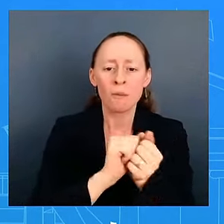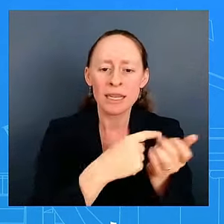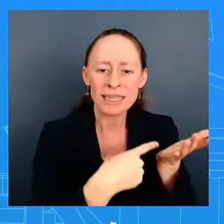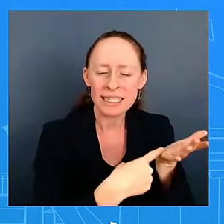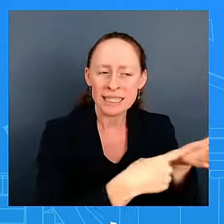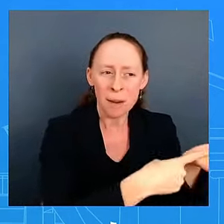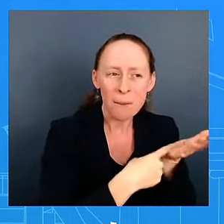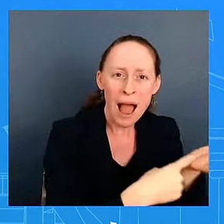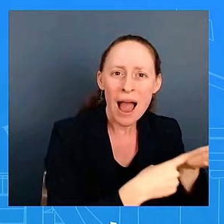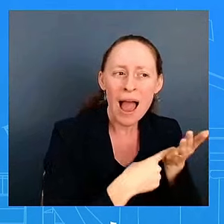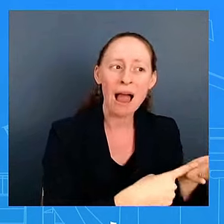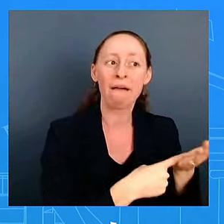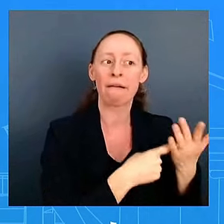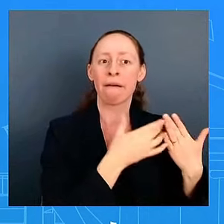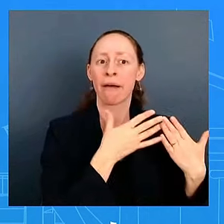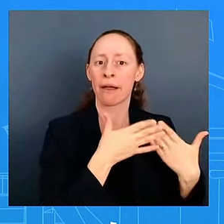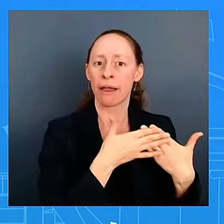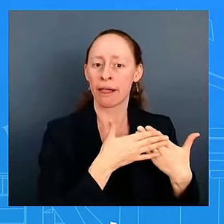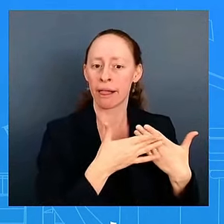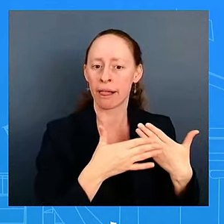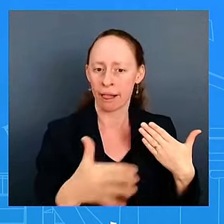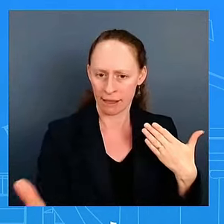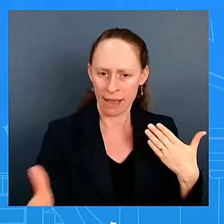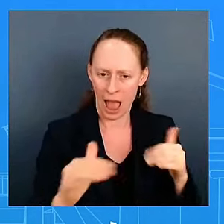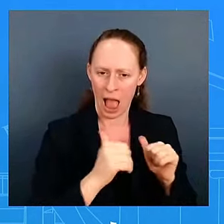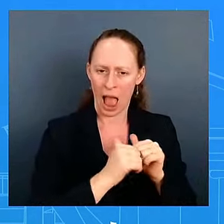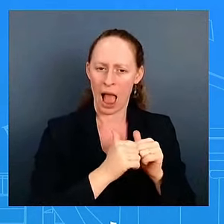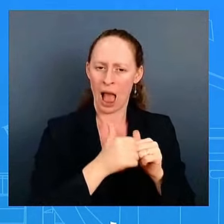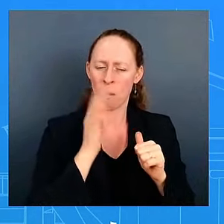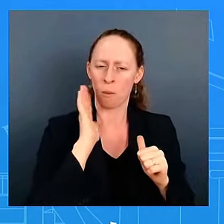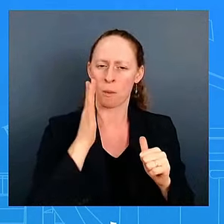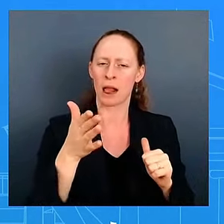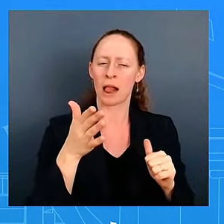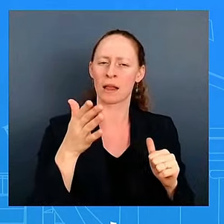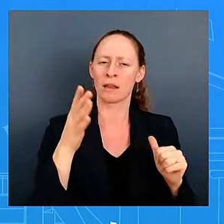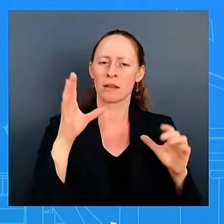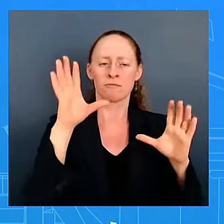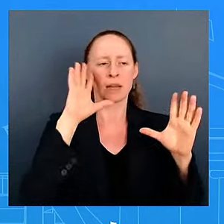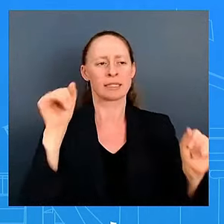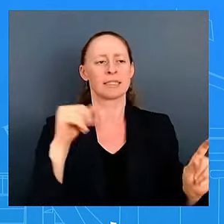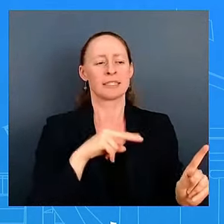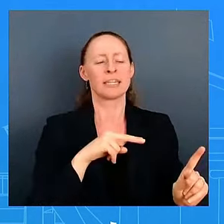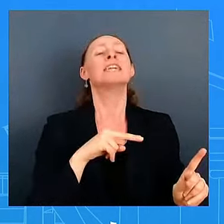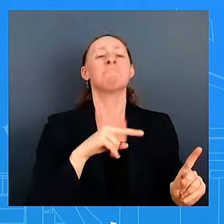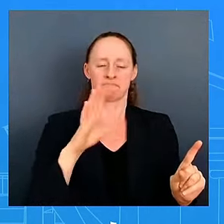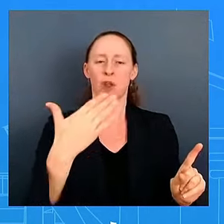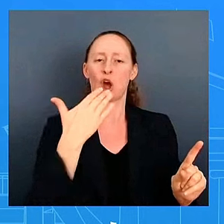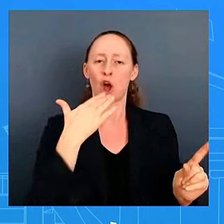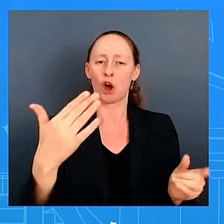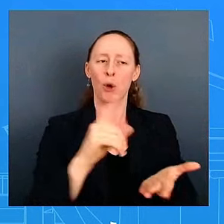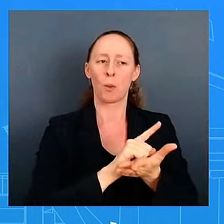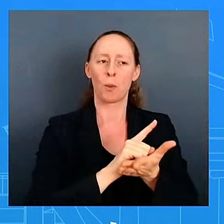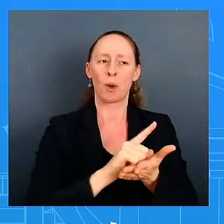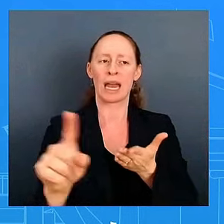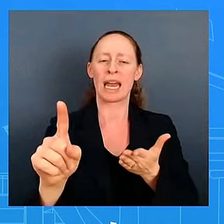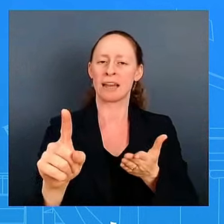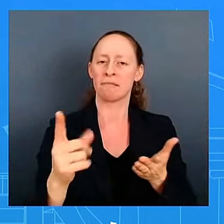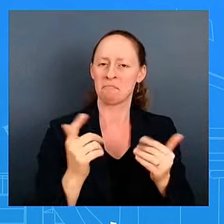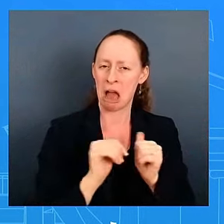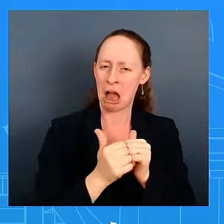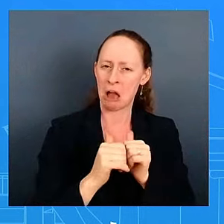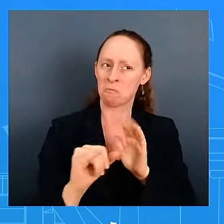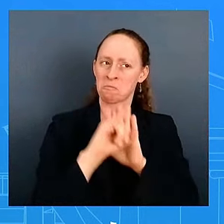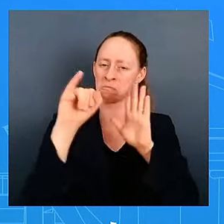So I'll say this, and I've said this many times before as it relates to foreign leaders. I'll say that the foreign leaders have had